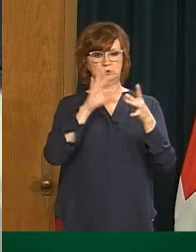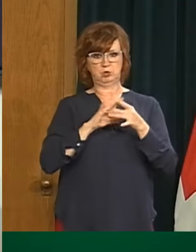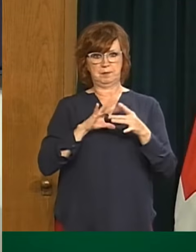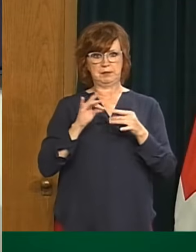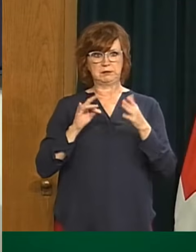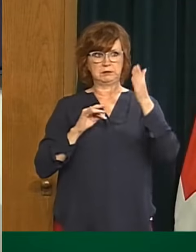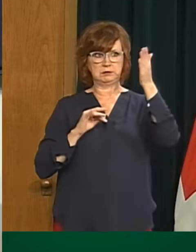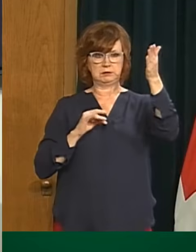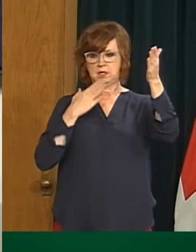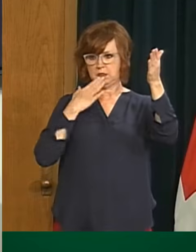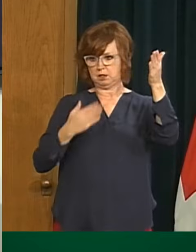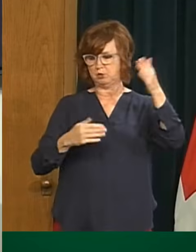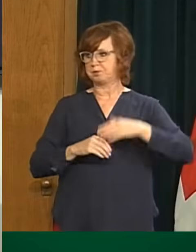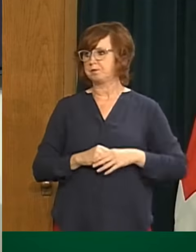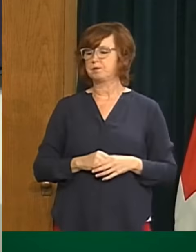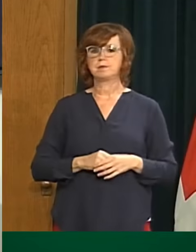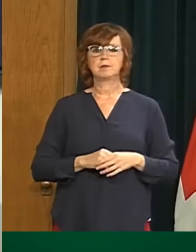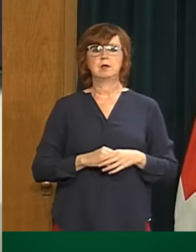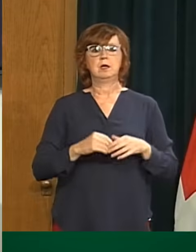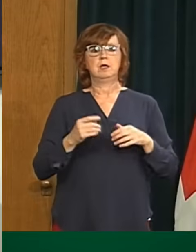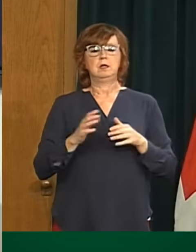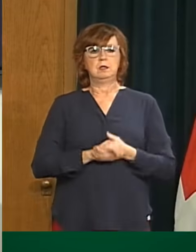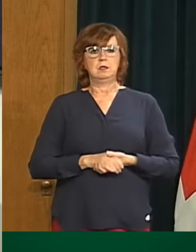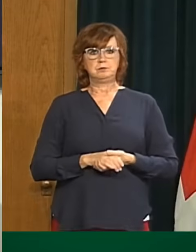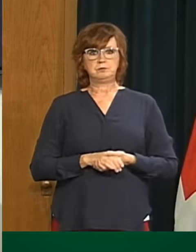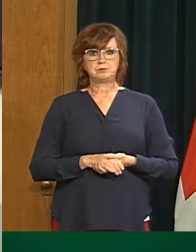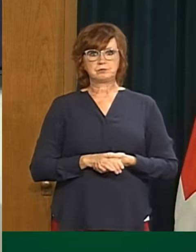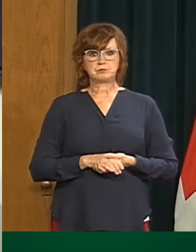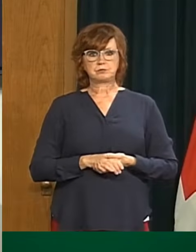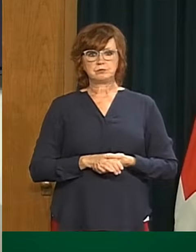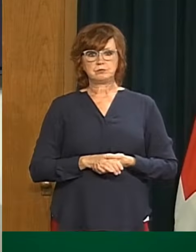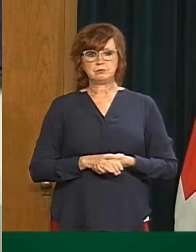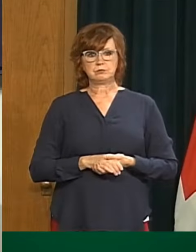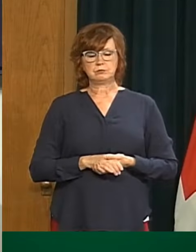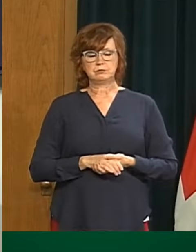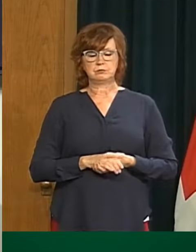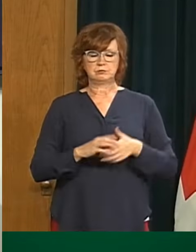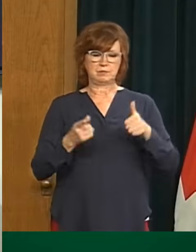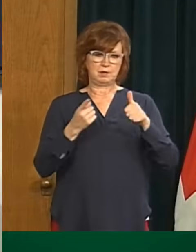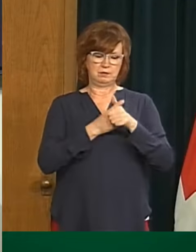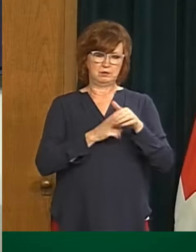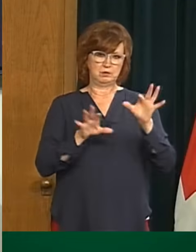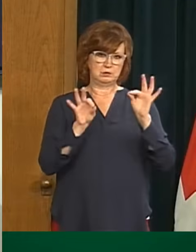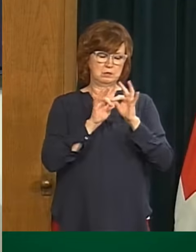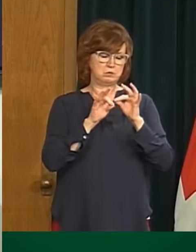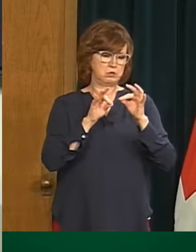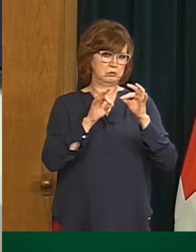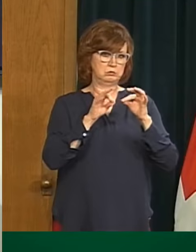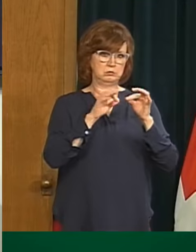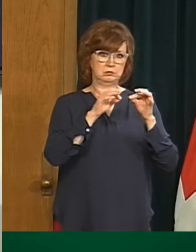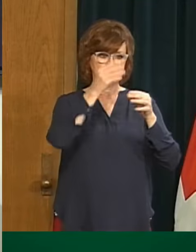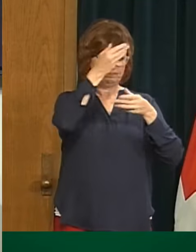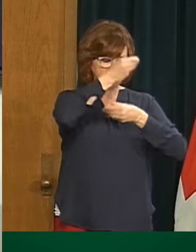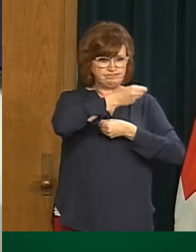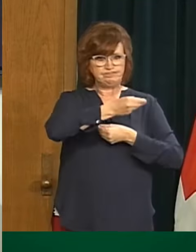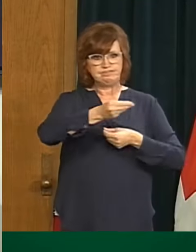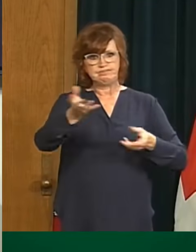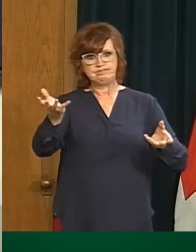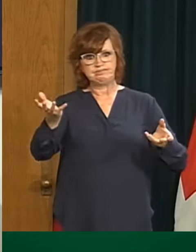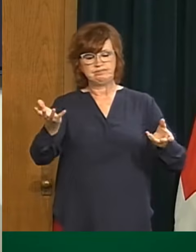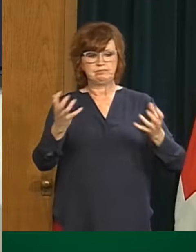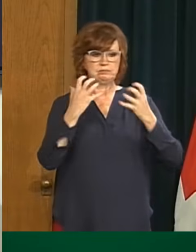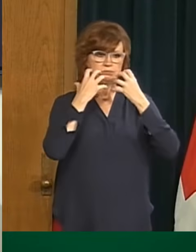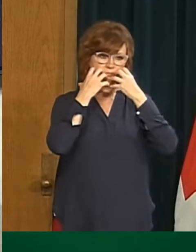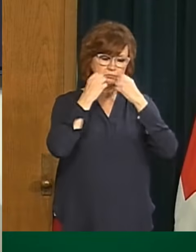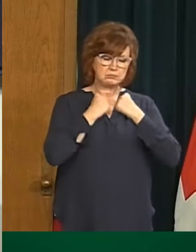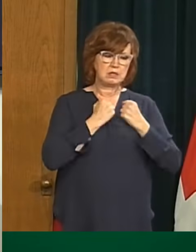Thank you. I'd like to start by continuing to express my gratitude to our healthcare workers across the health system. As you know, the Saskatchewan